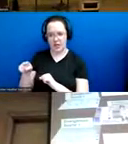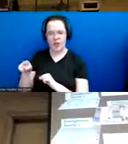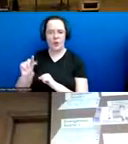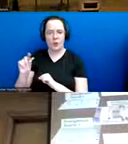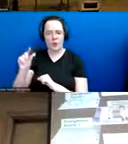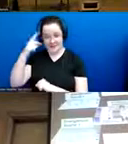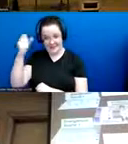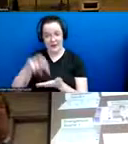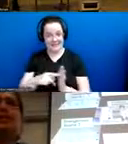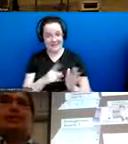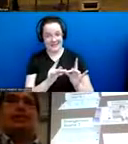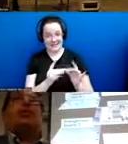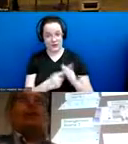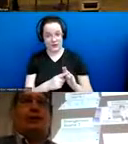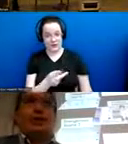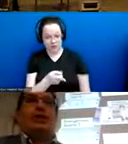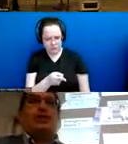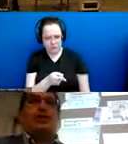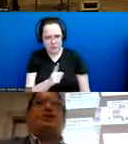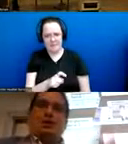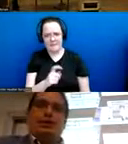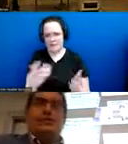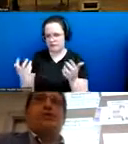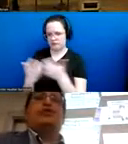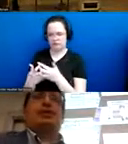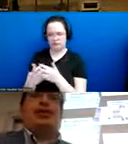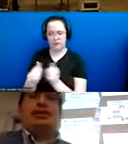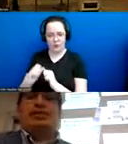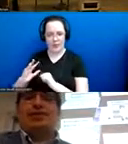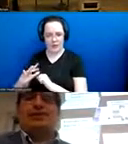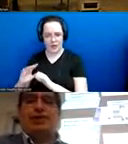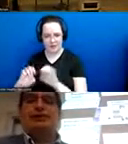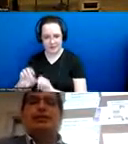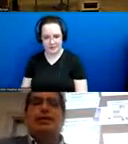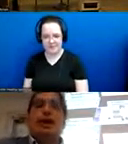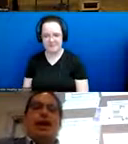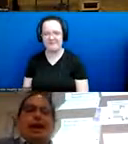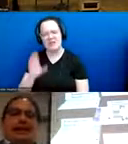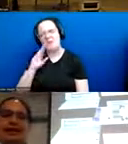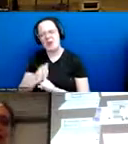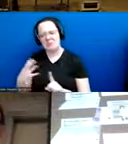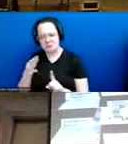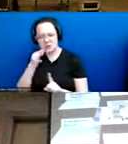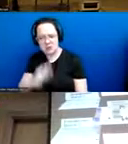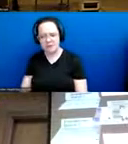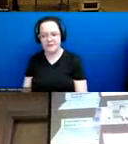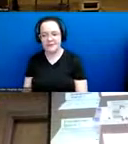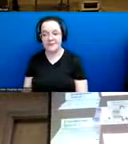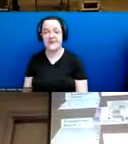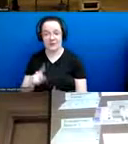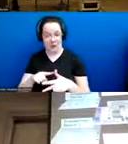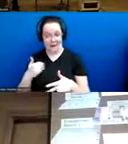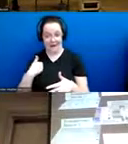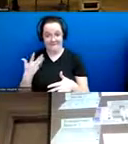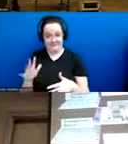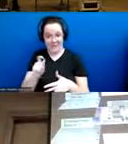sources need to be compatible with atomic experiments. So we'll discuss this in a second floor, okay? And then once you have that,